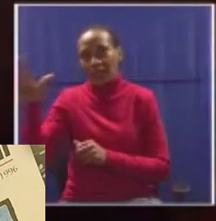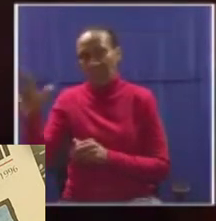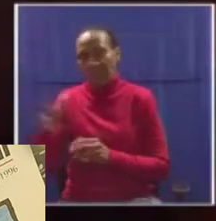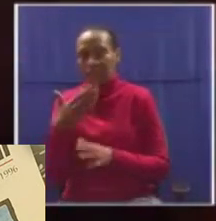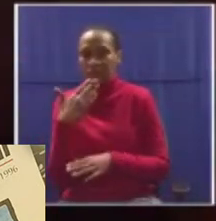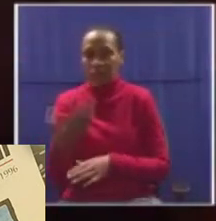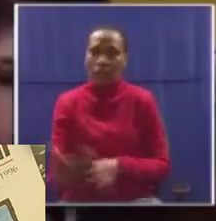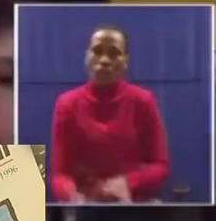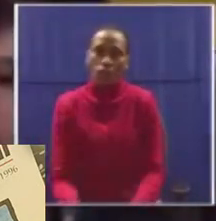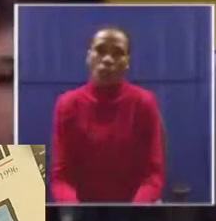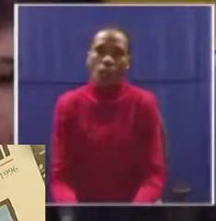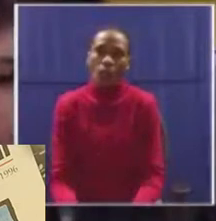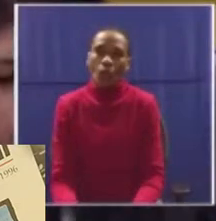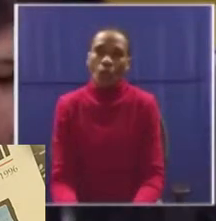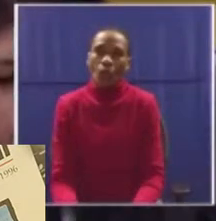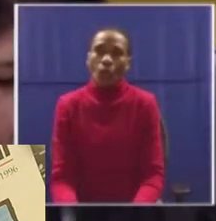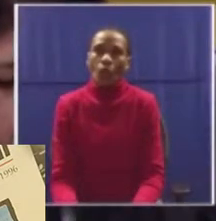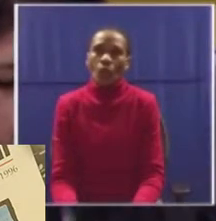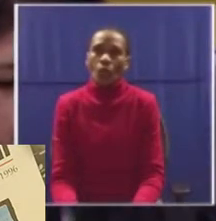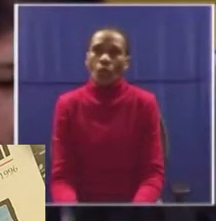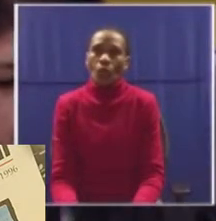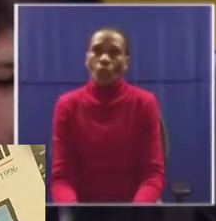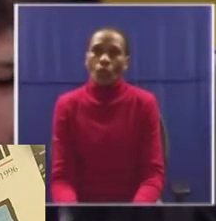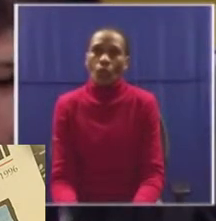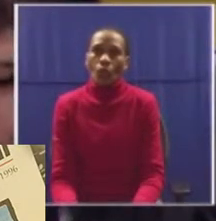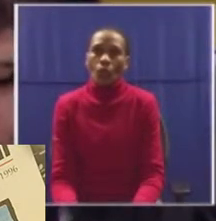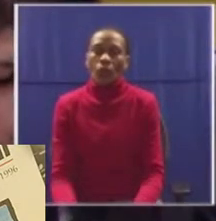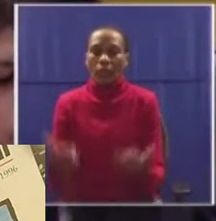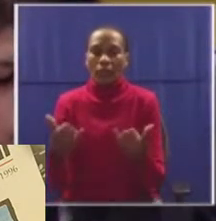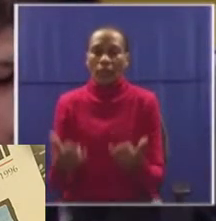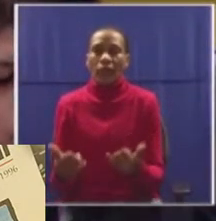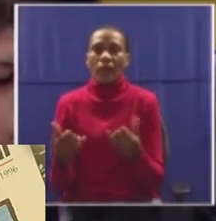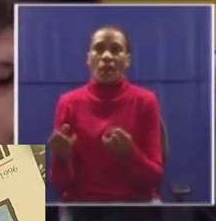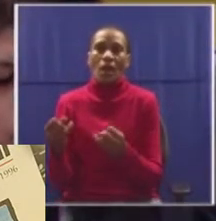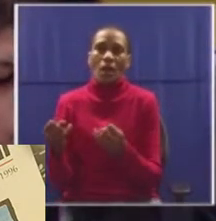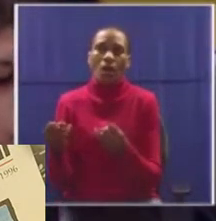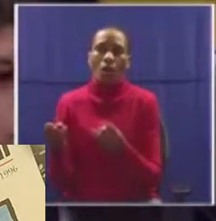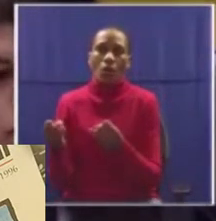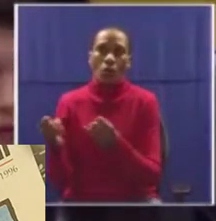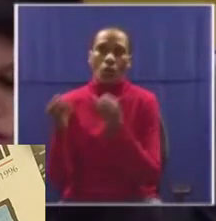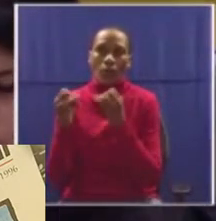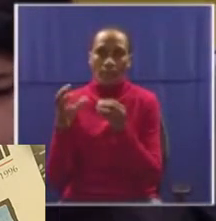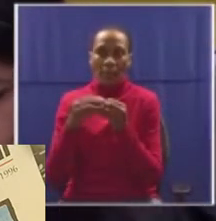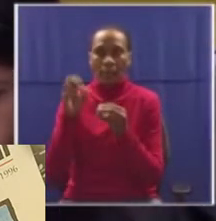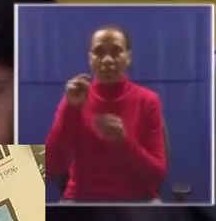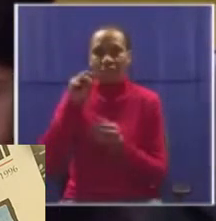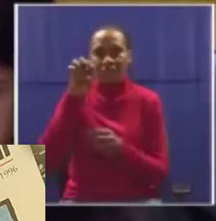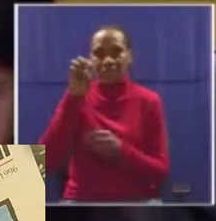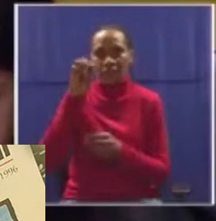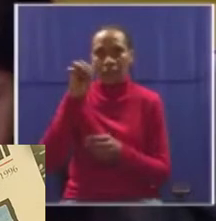thank you May and now now the honorable sewella